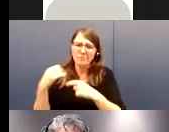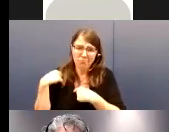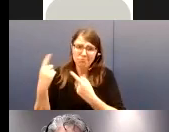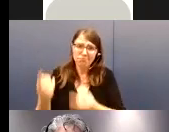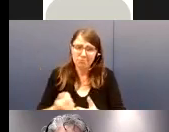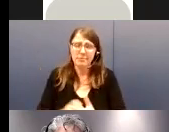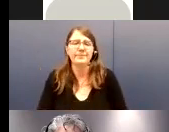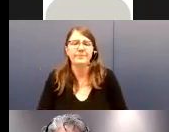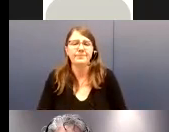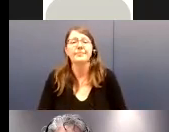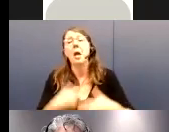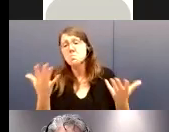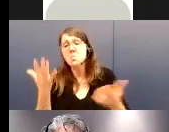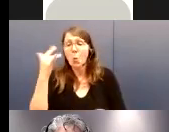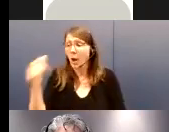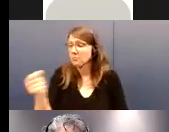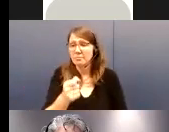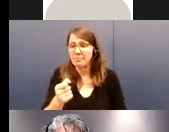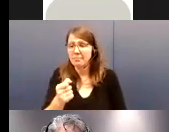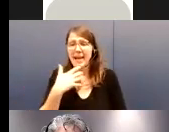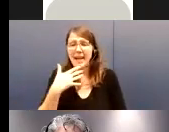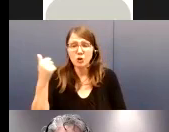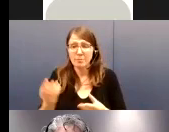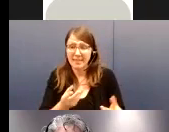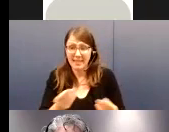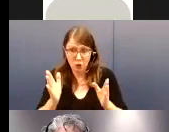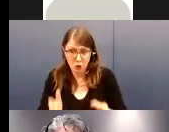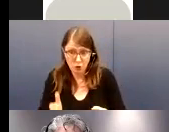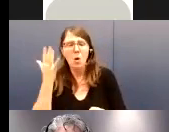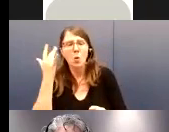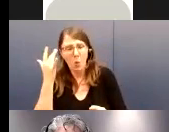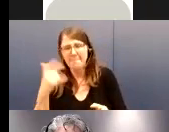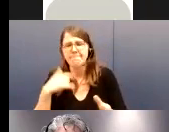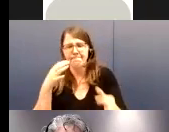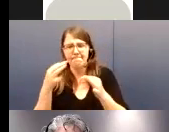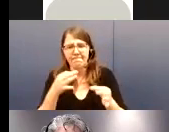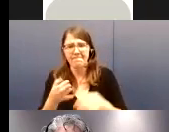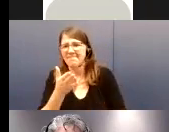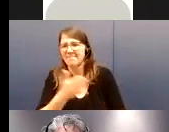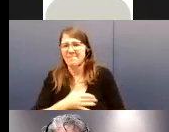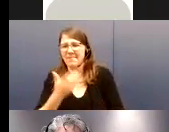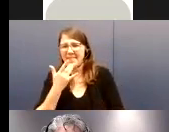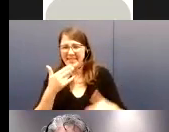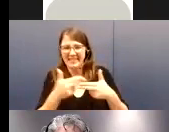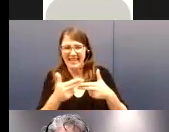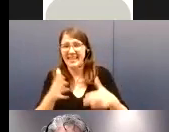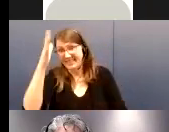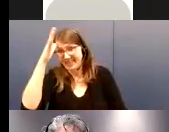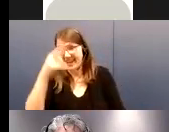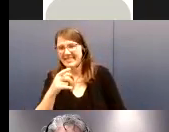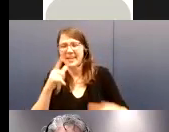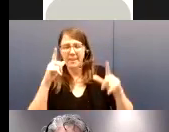mediation. Here's my favorite slide. This is my dad. I got his permission. At the end of the day, you would